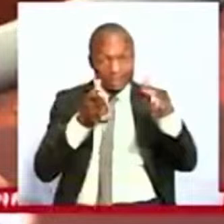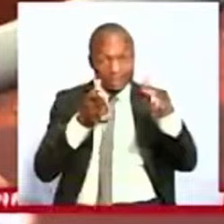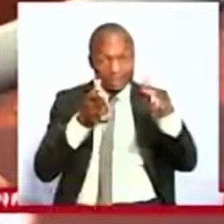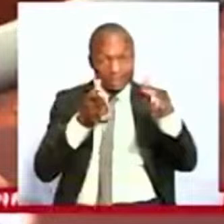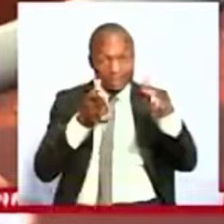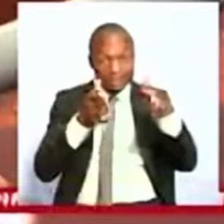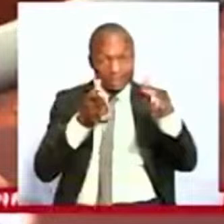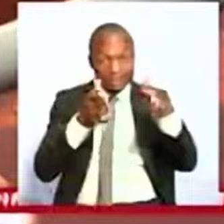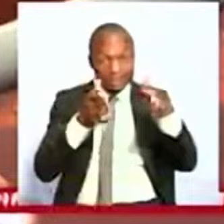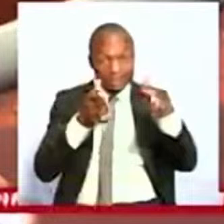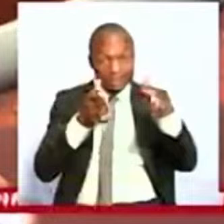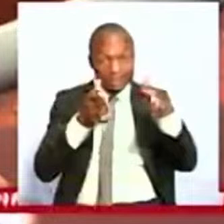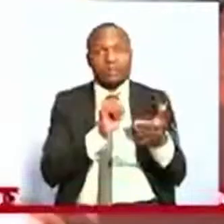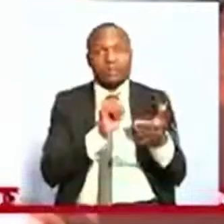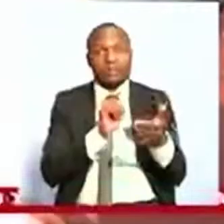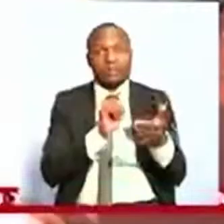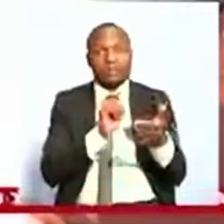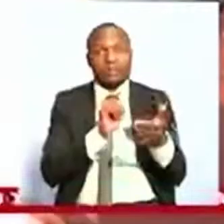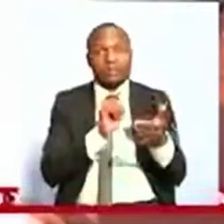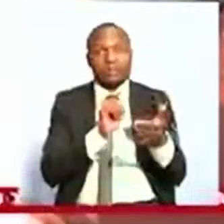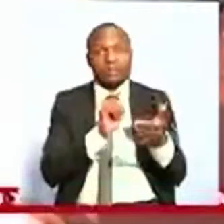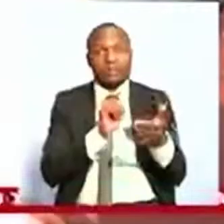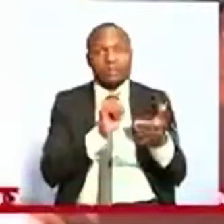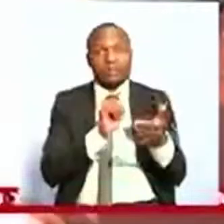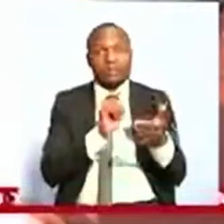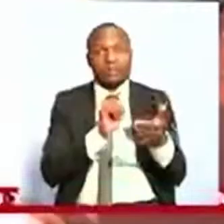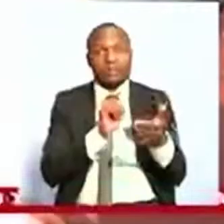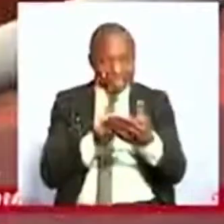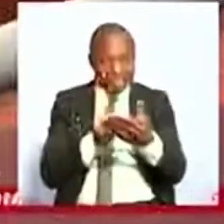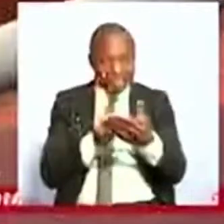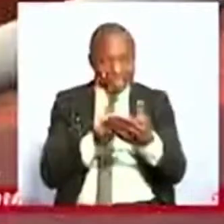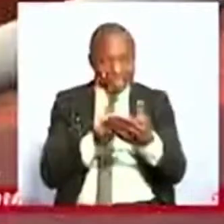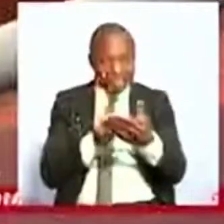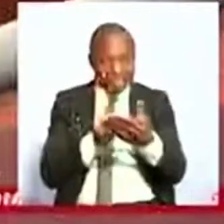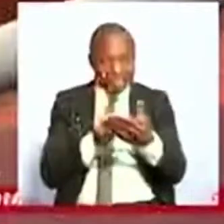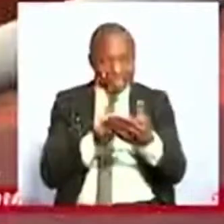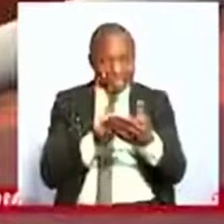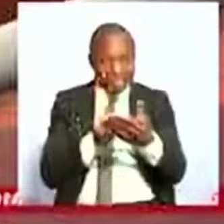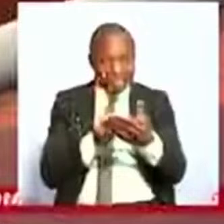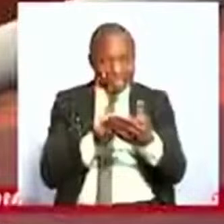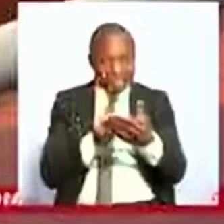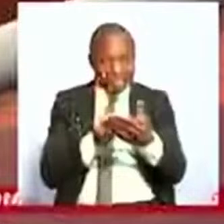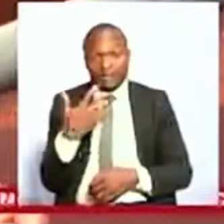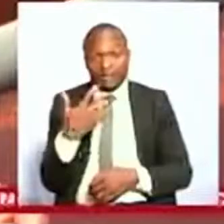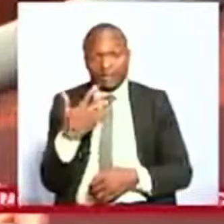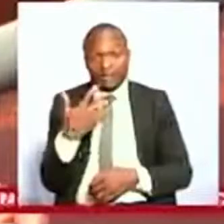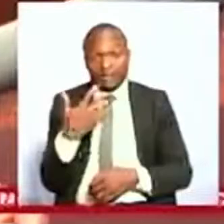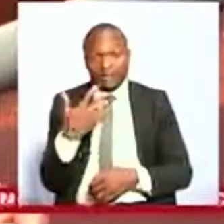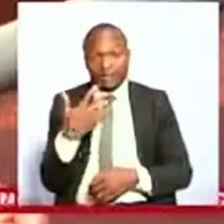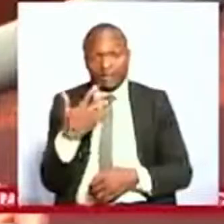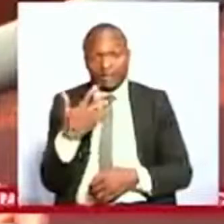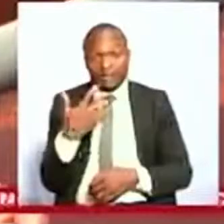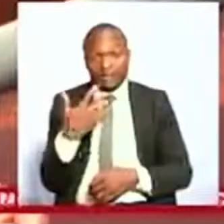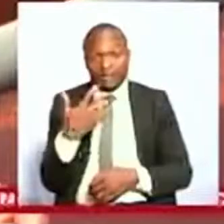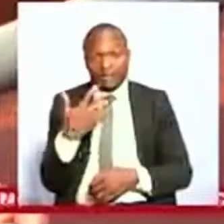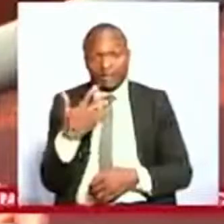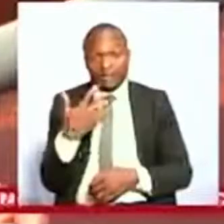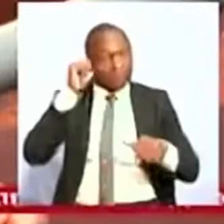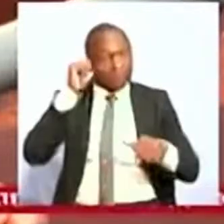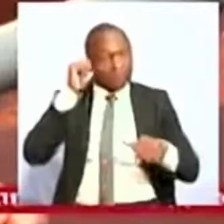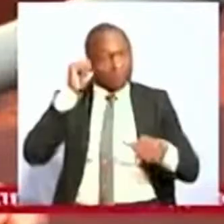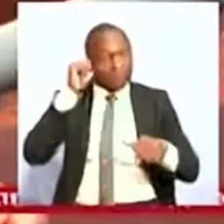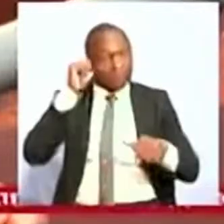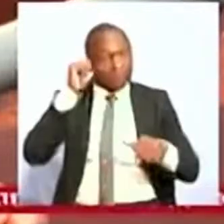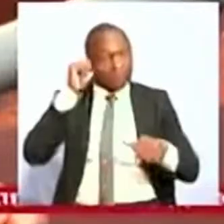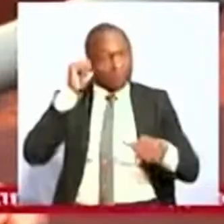to the enjoyment of this right. I'll move on to another instrument we considered, which is the African Charter on